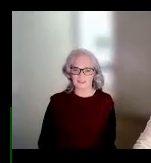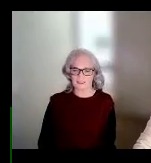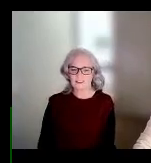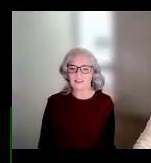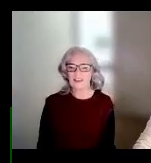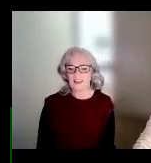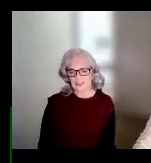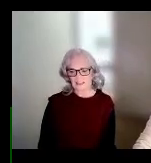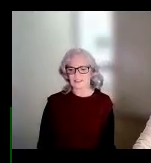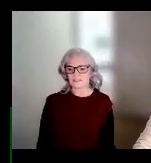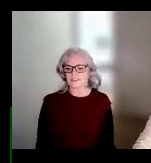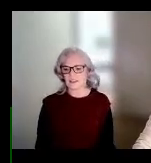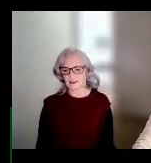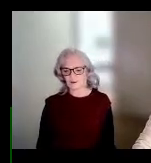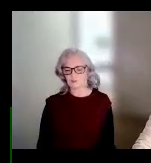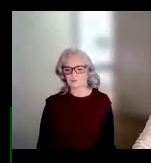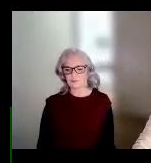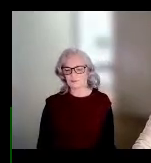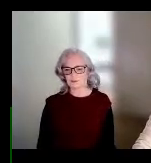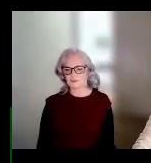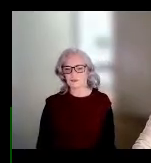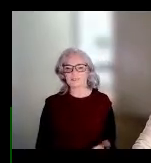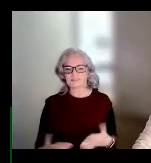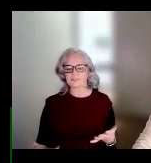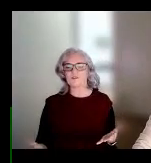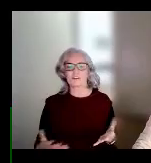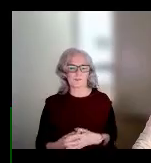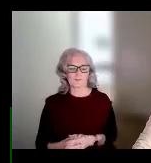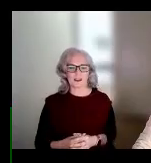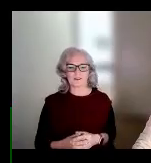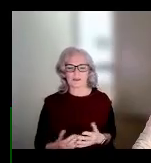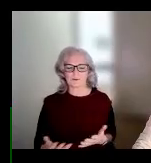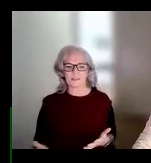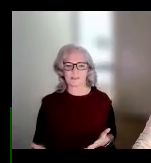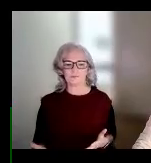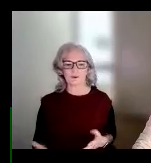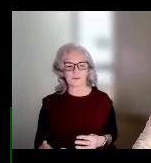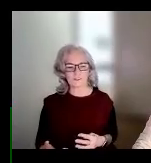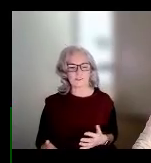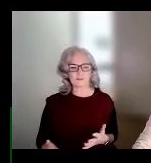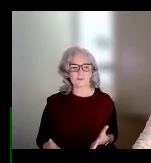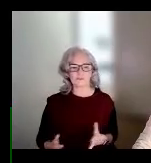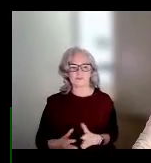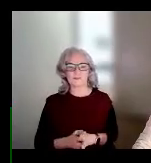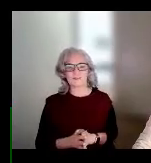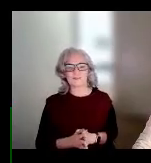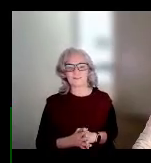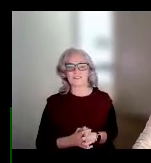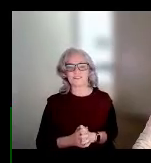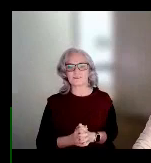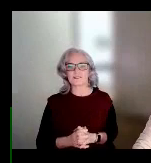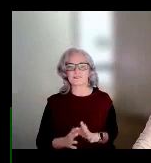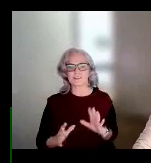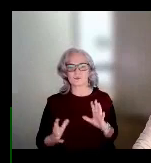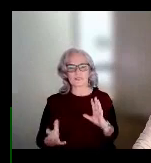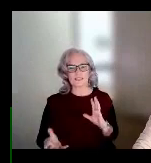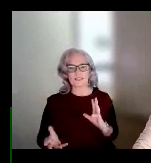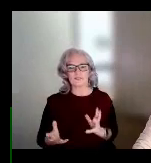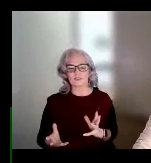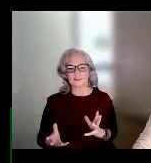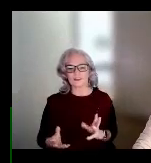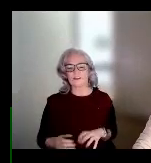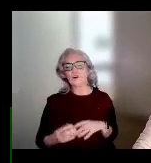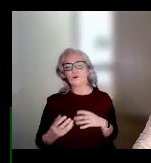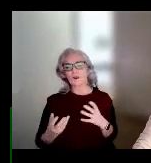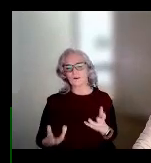end-of-life care and how this overlaps with our inequity projects because you can sort of see once you start looking